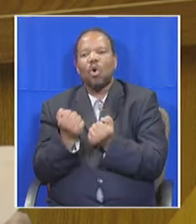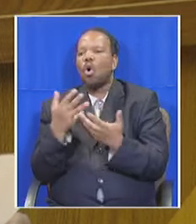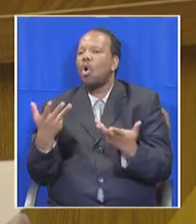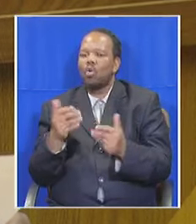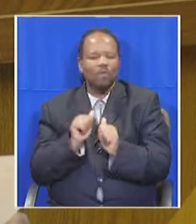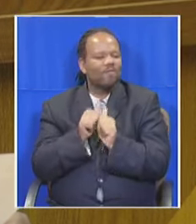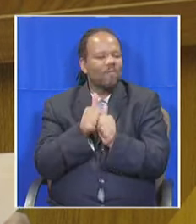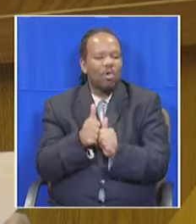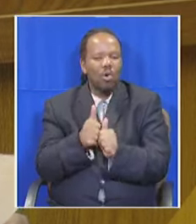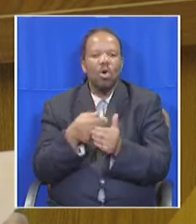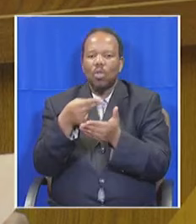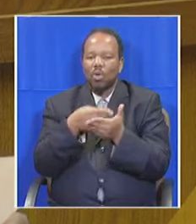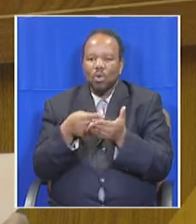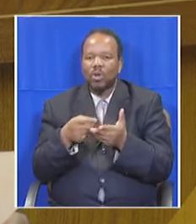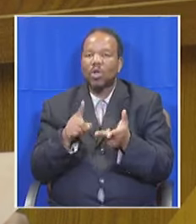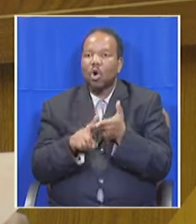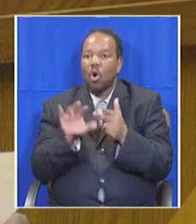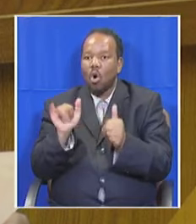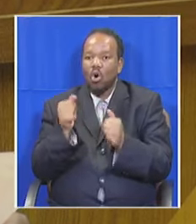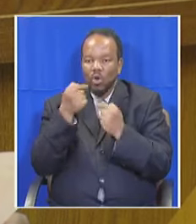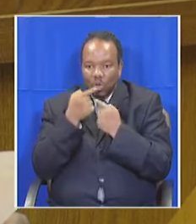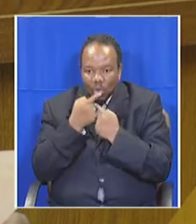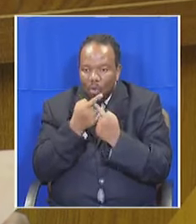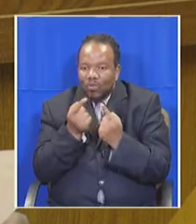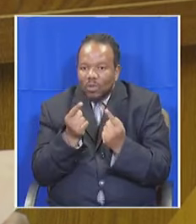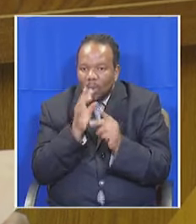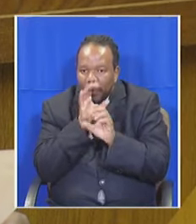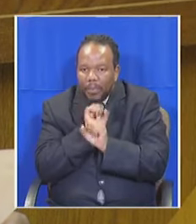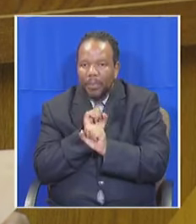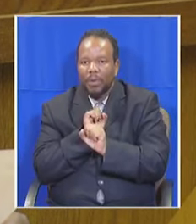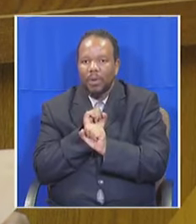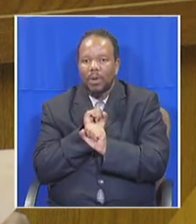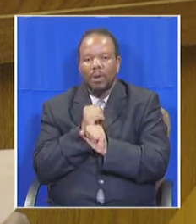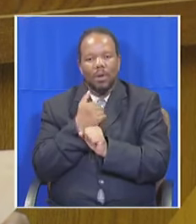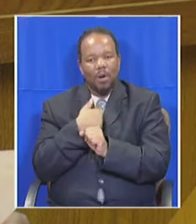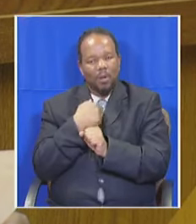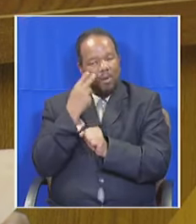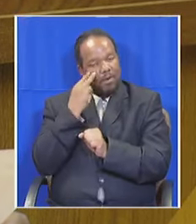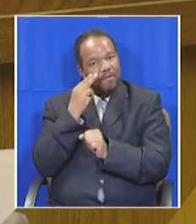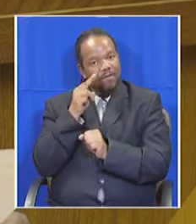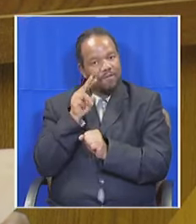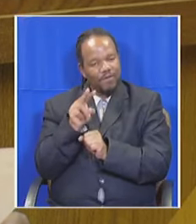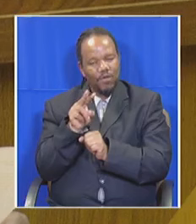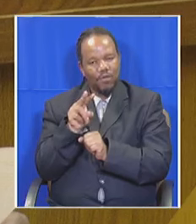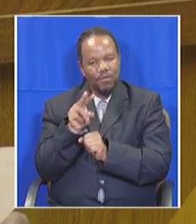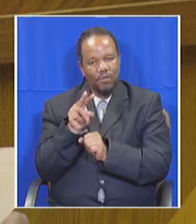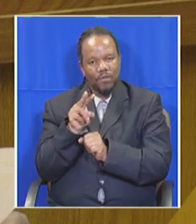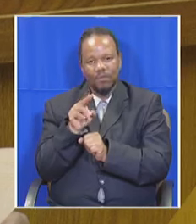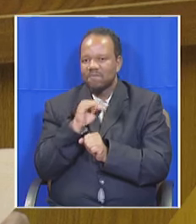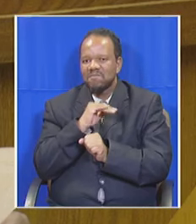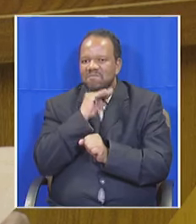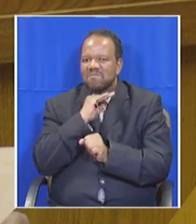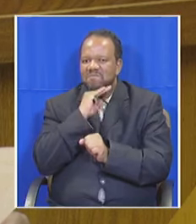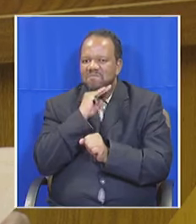of confidentiality. This is our view. This, in our view, is not adequate